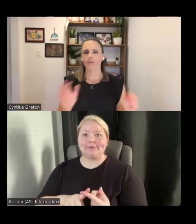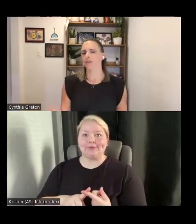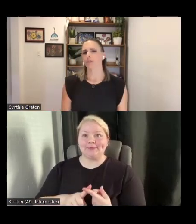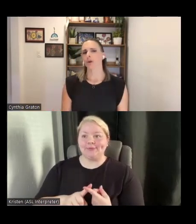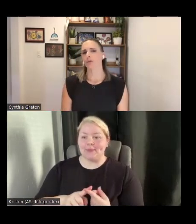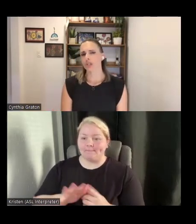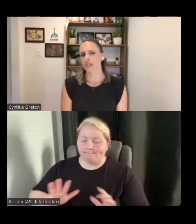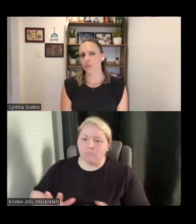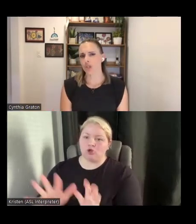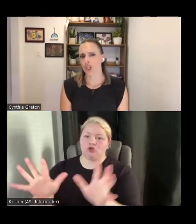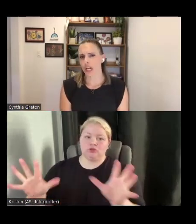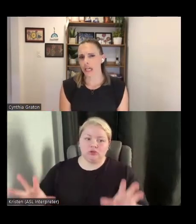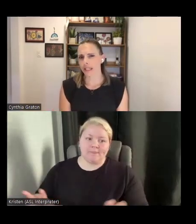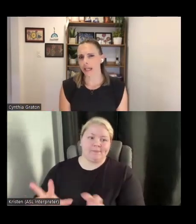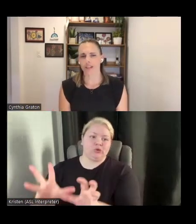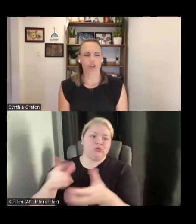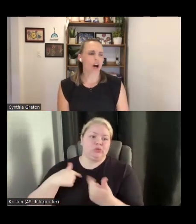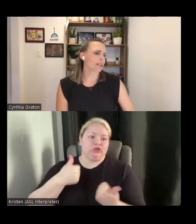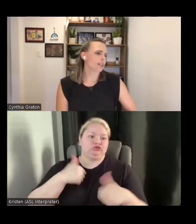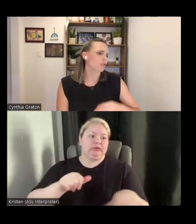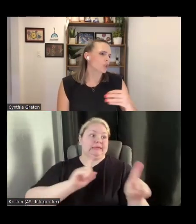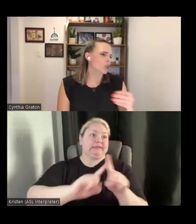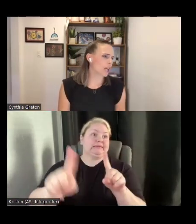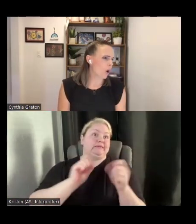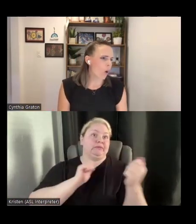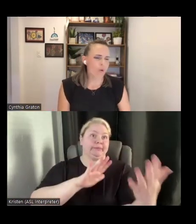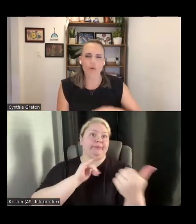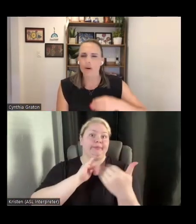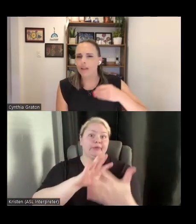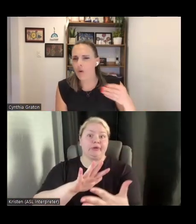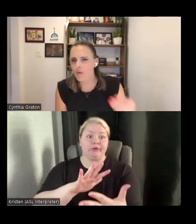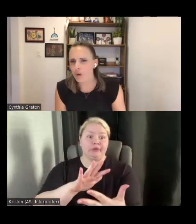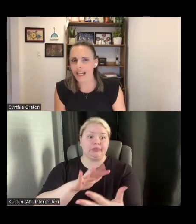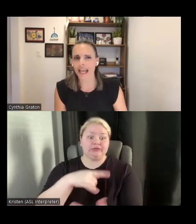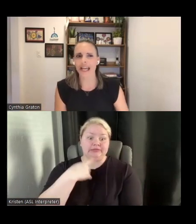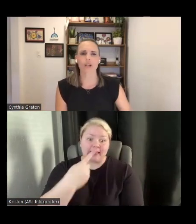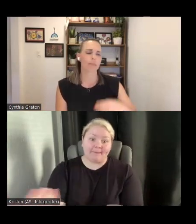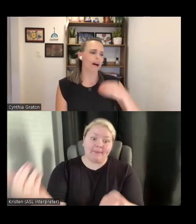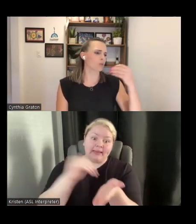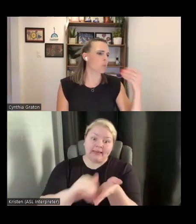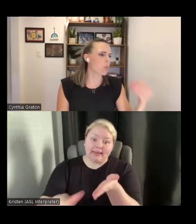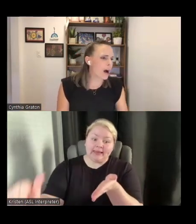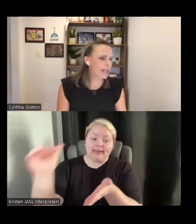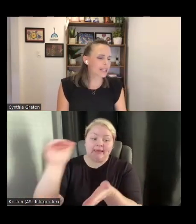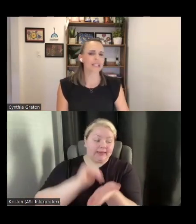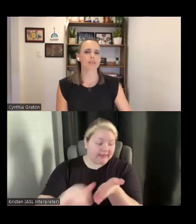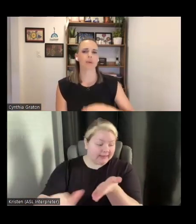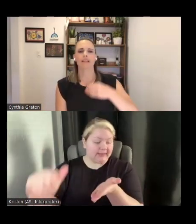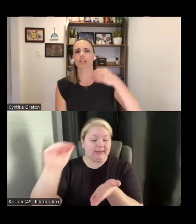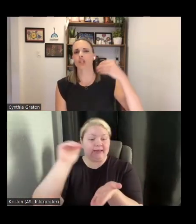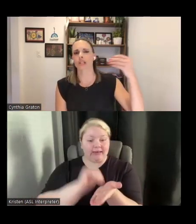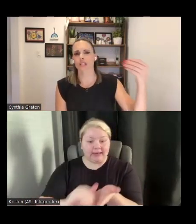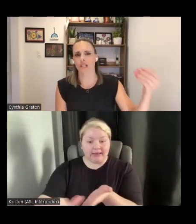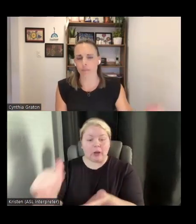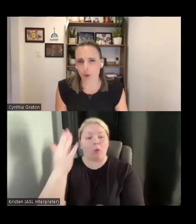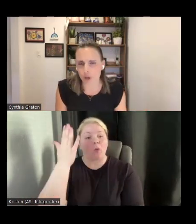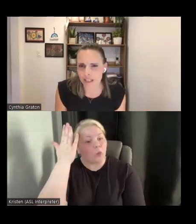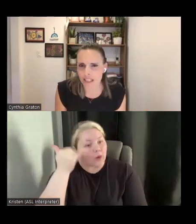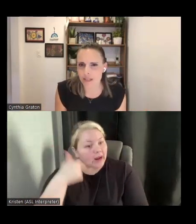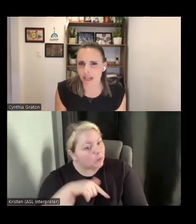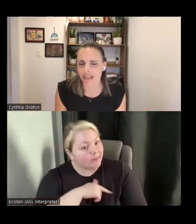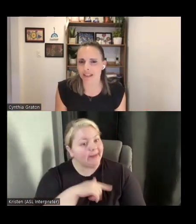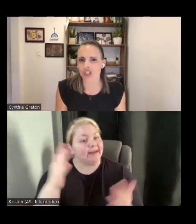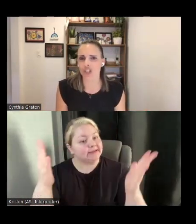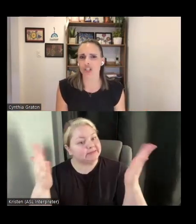trying different approaches with Jake, like talking to Jake over and over again about why this expectation is an